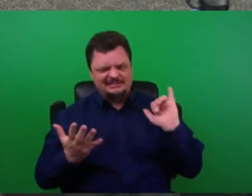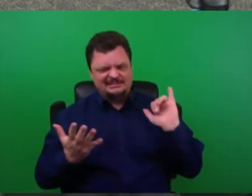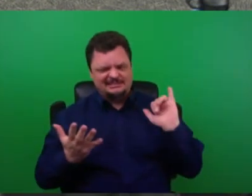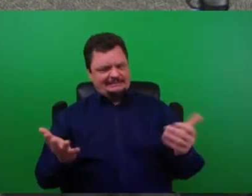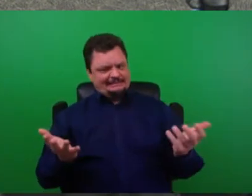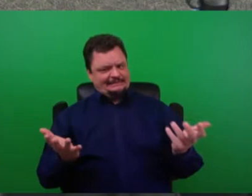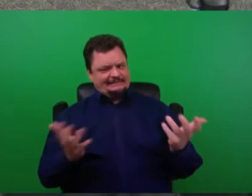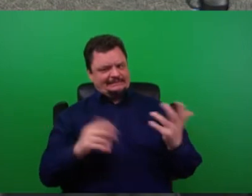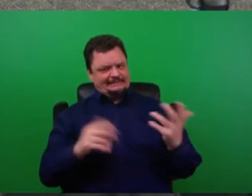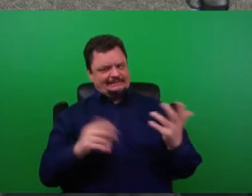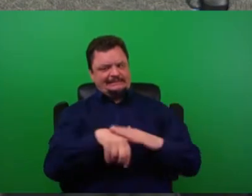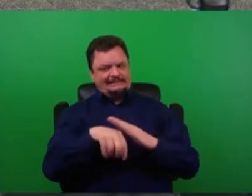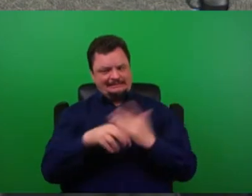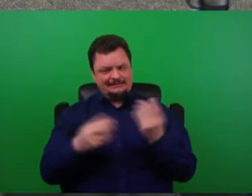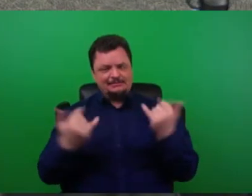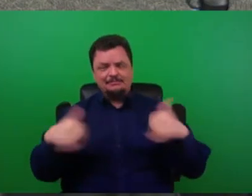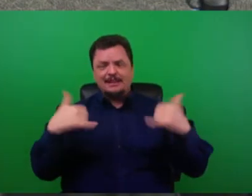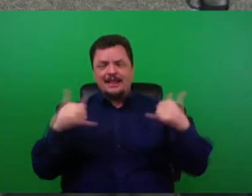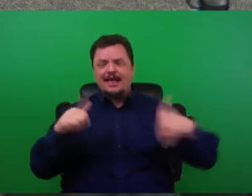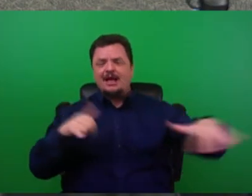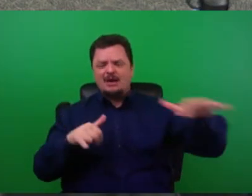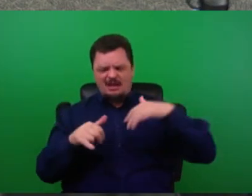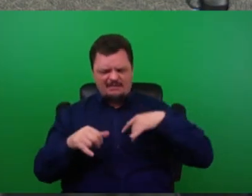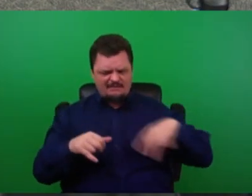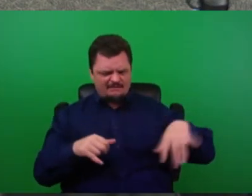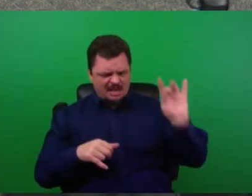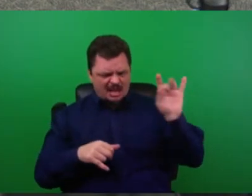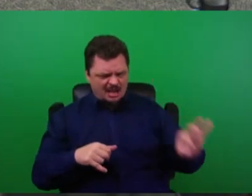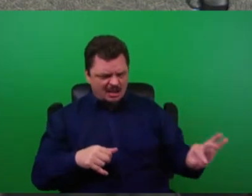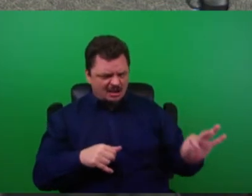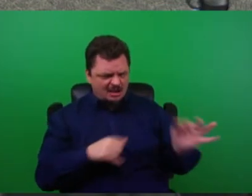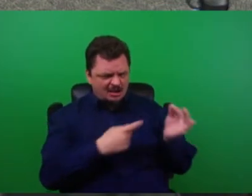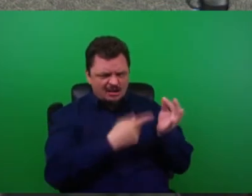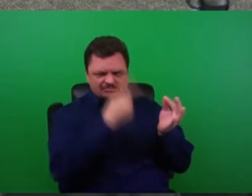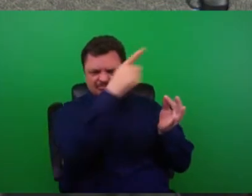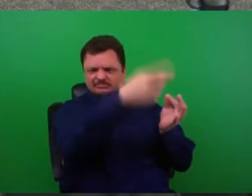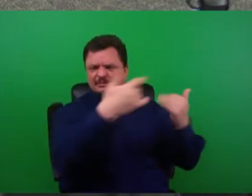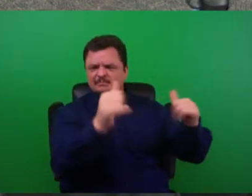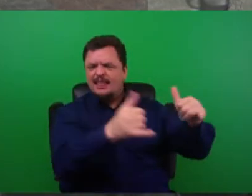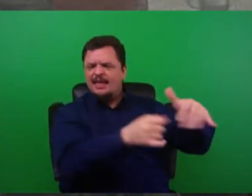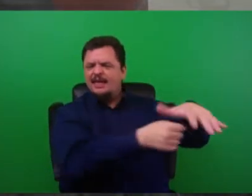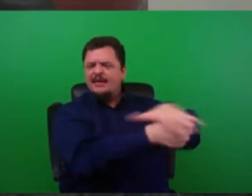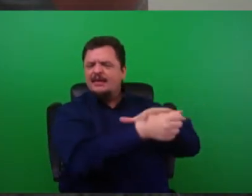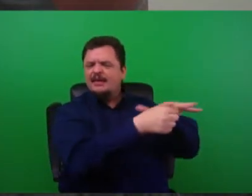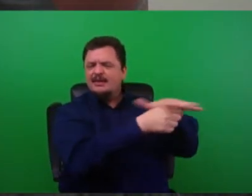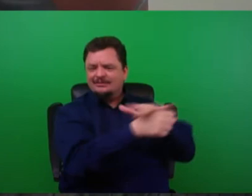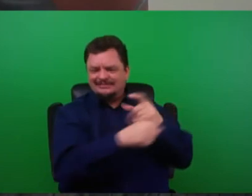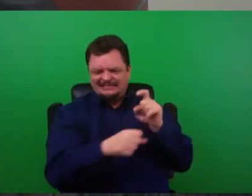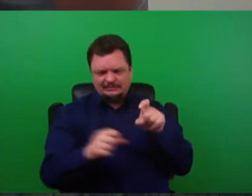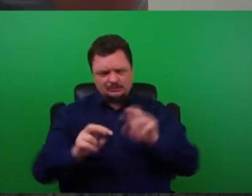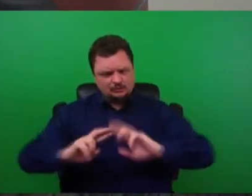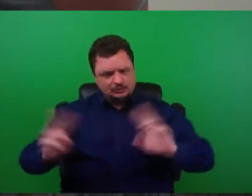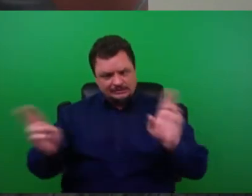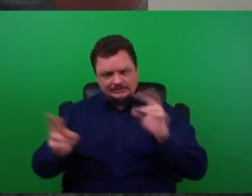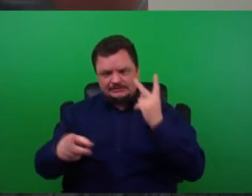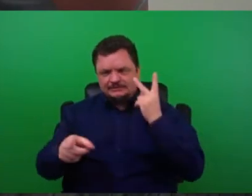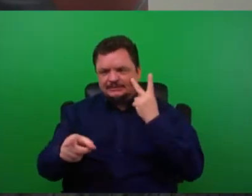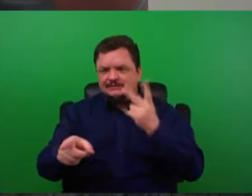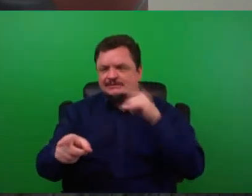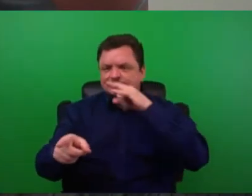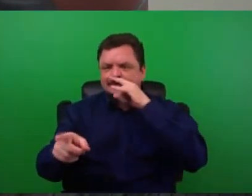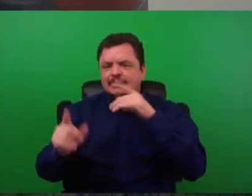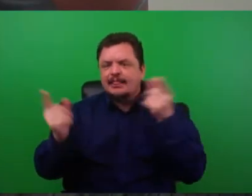have put it in their mouth. Yeah. And so we want to be prepared for those sort of circumstances. And who has it? Is it a school